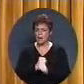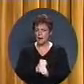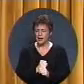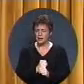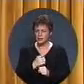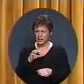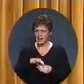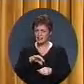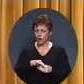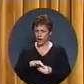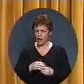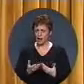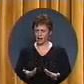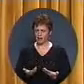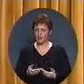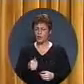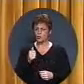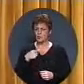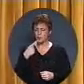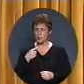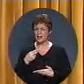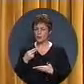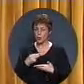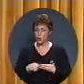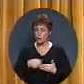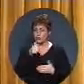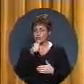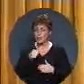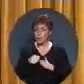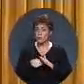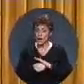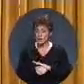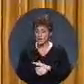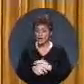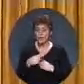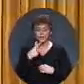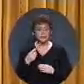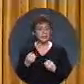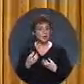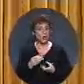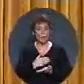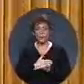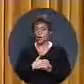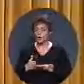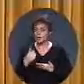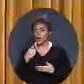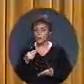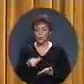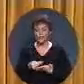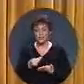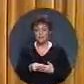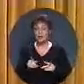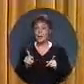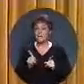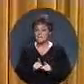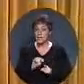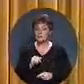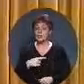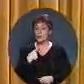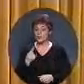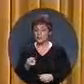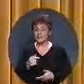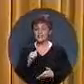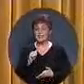cost associated with delaying funding until December 15th, even though he has been told otherwise, to the tune of $65